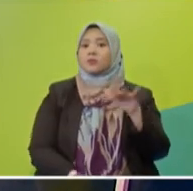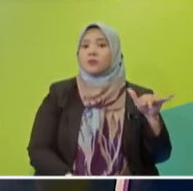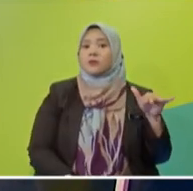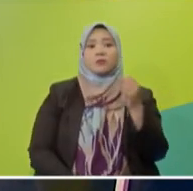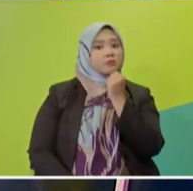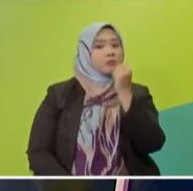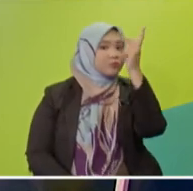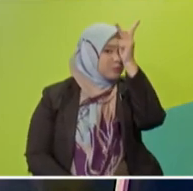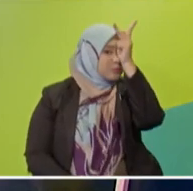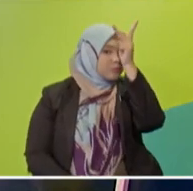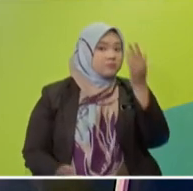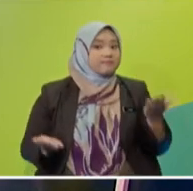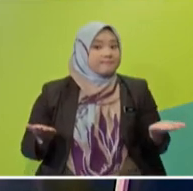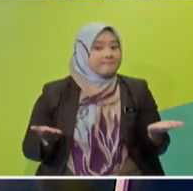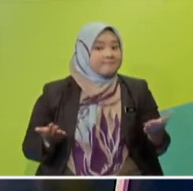Wait.